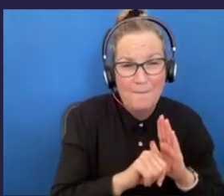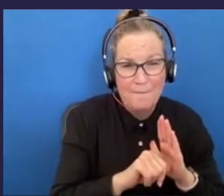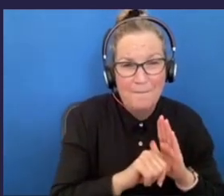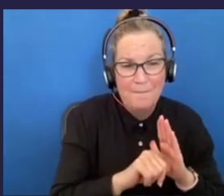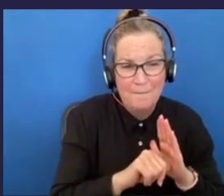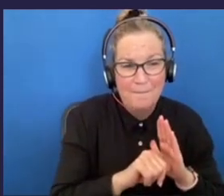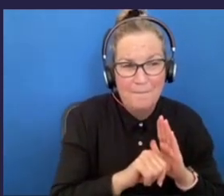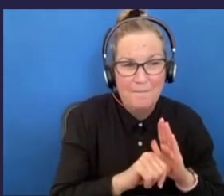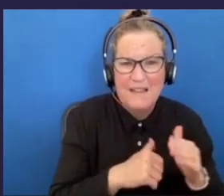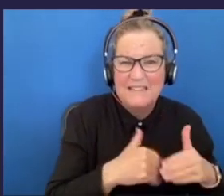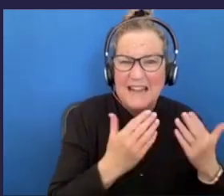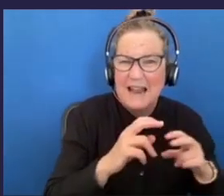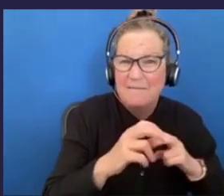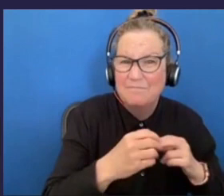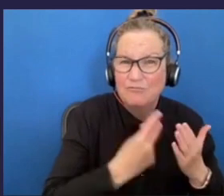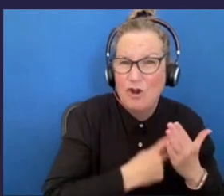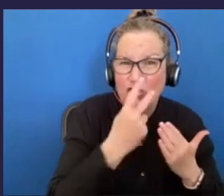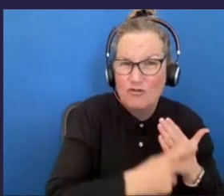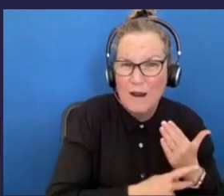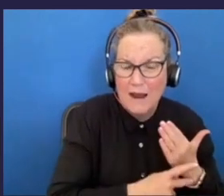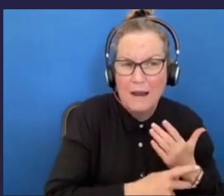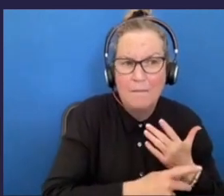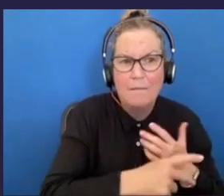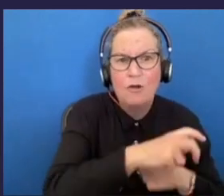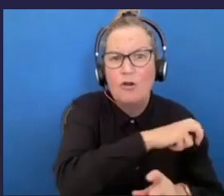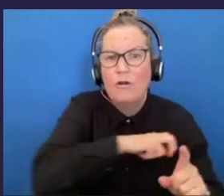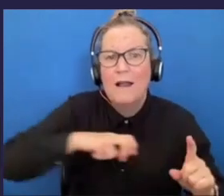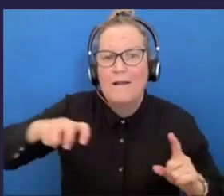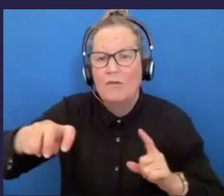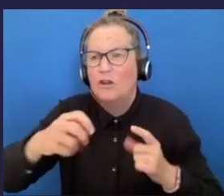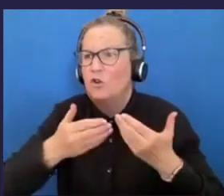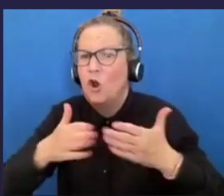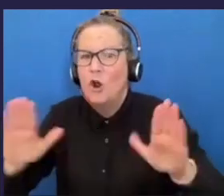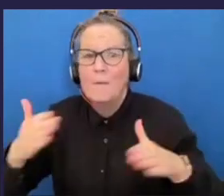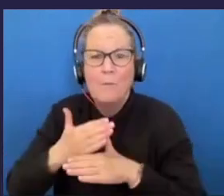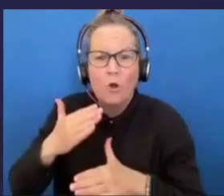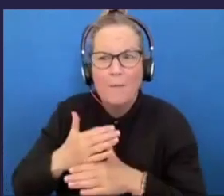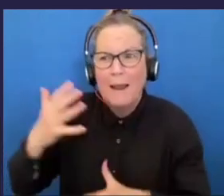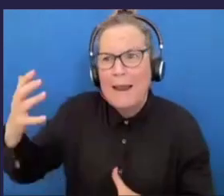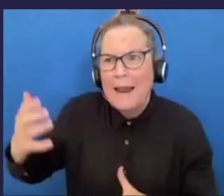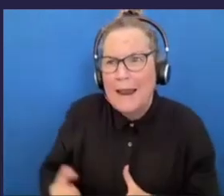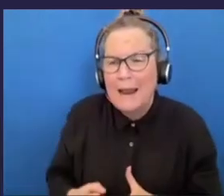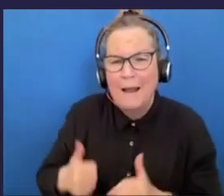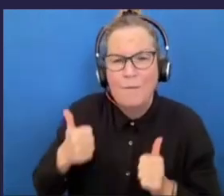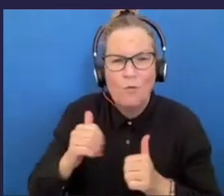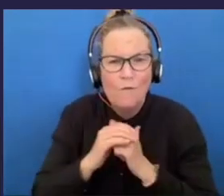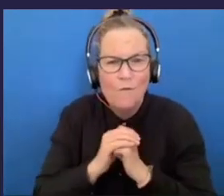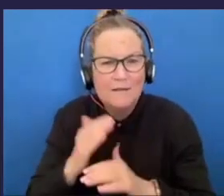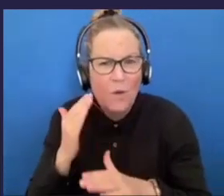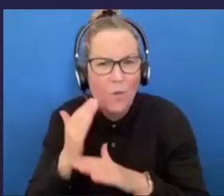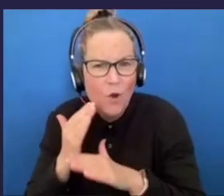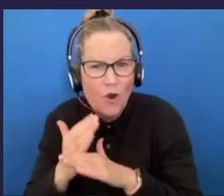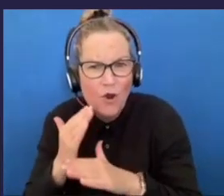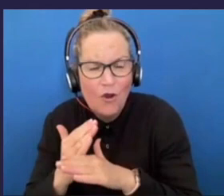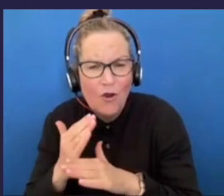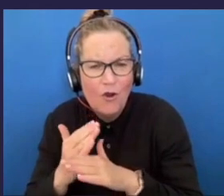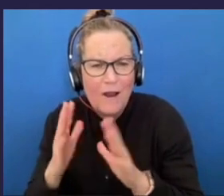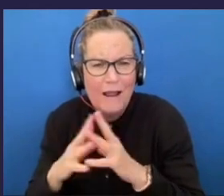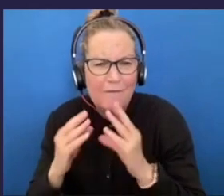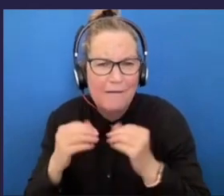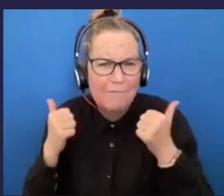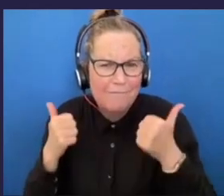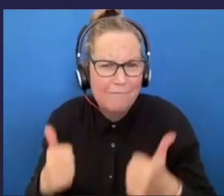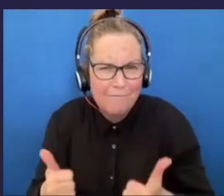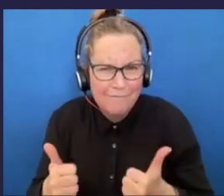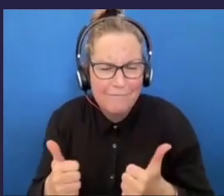employment space, and they're thriving. They have an income, they have beautiful work relationships with co-workers, they're learning,